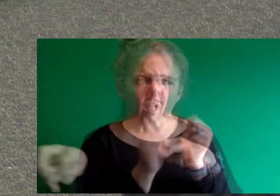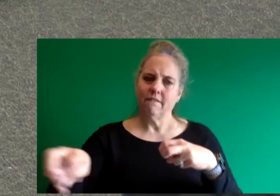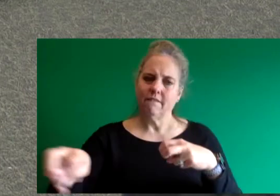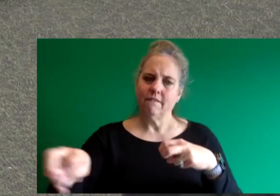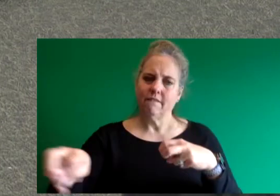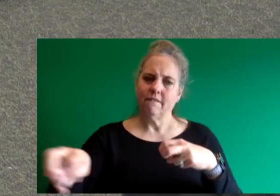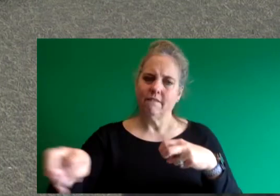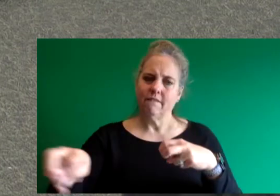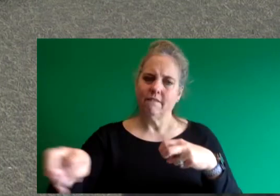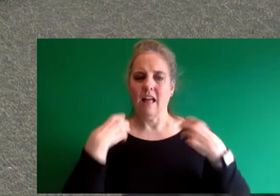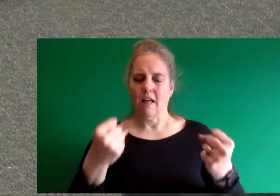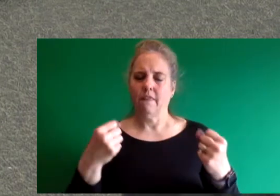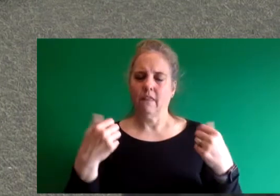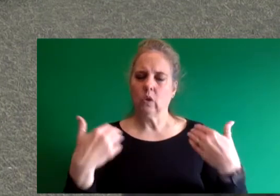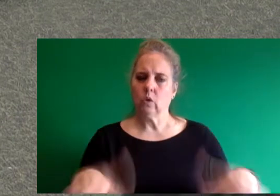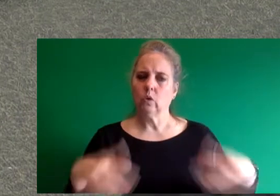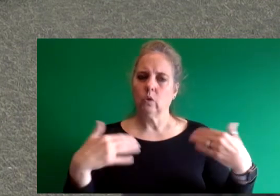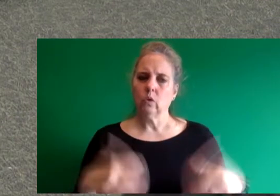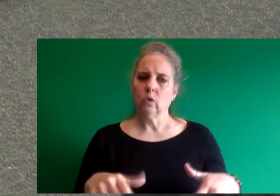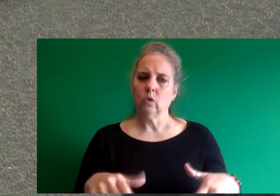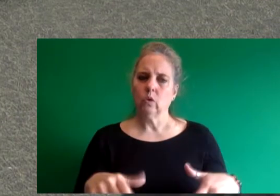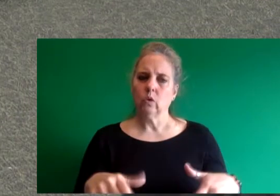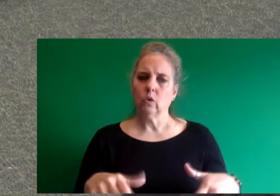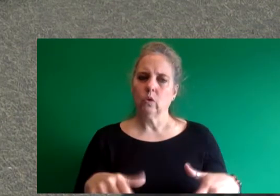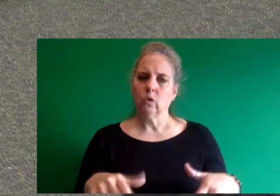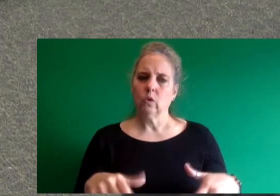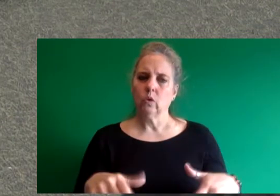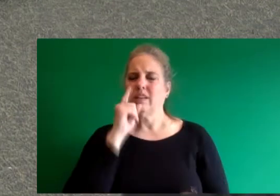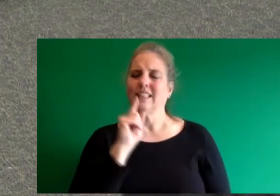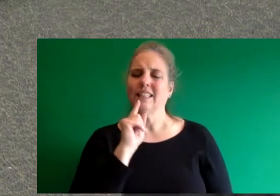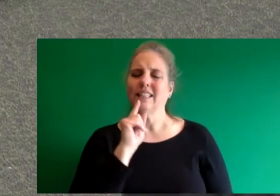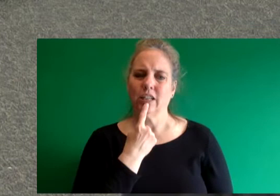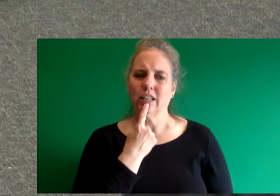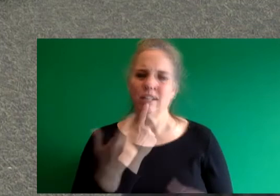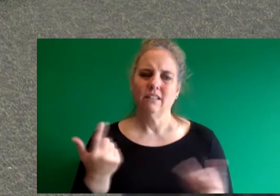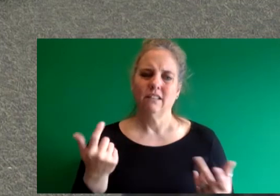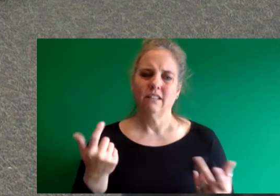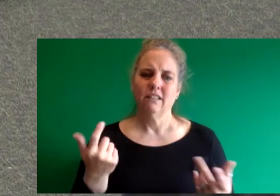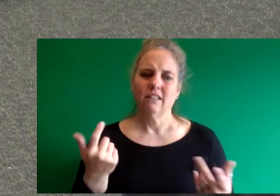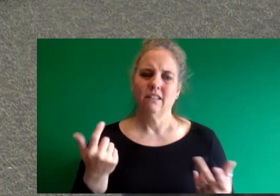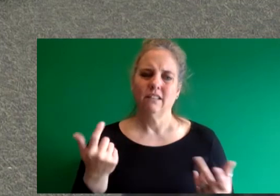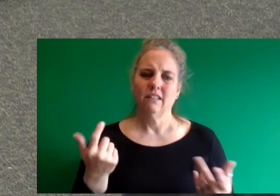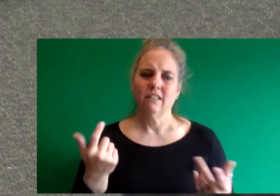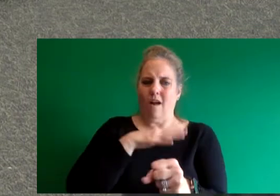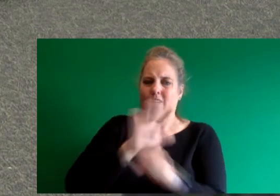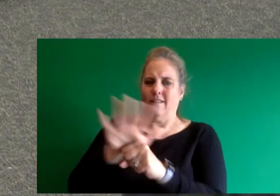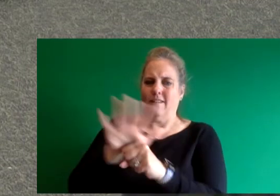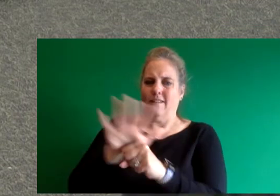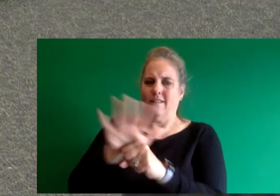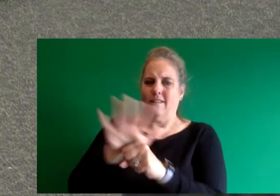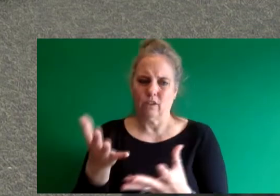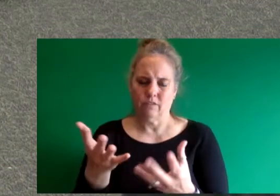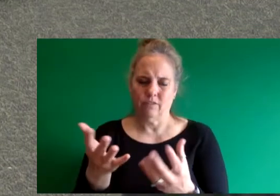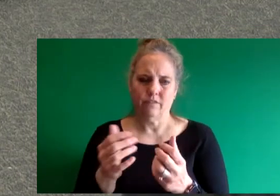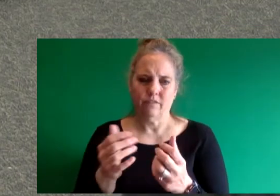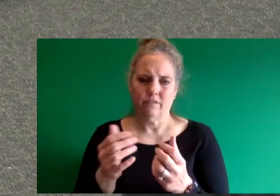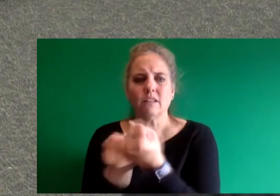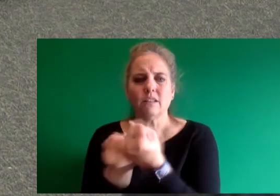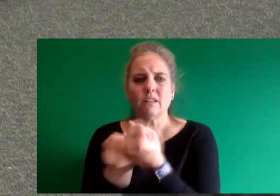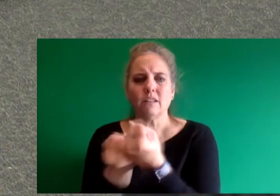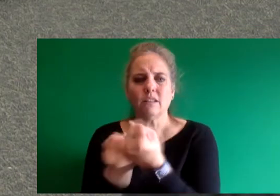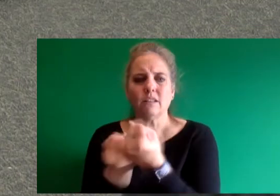what are we going to do to help with substance abuse? And so really it is for all you to think about. How is it we're going to spur up the opportunity for access to